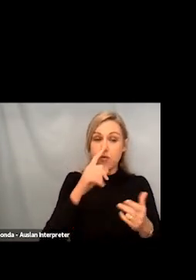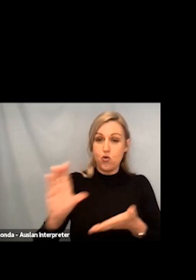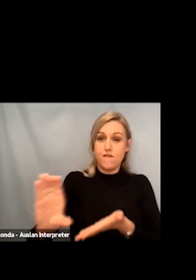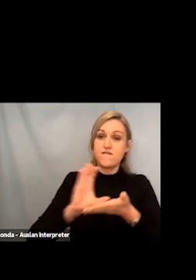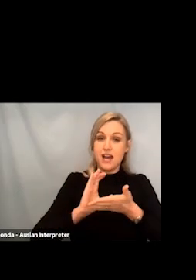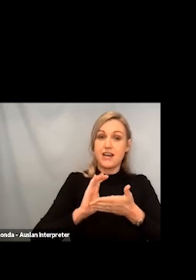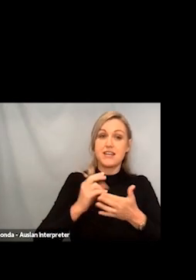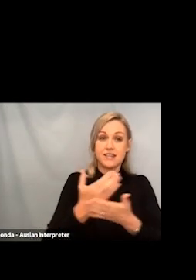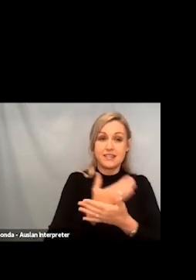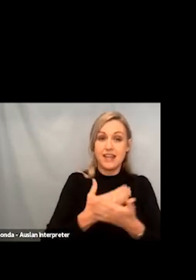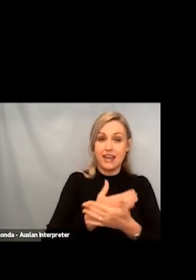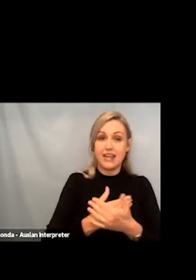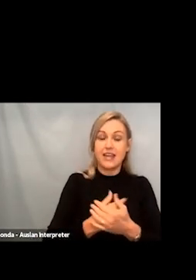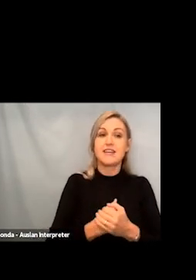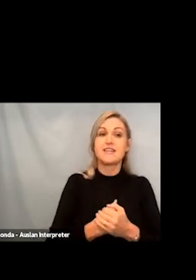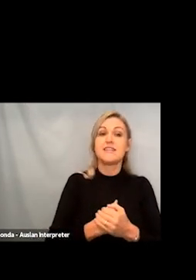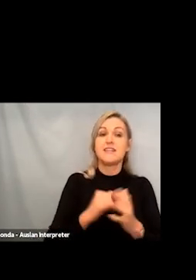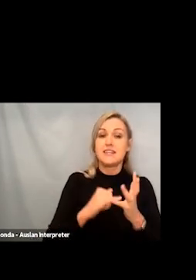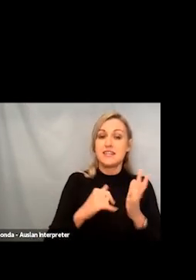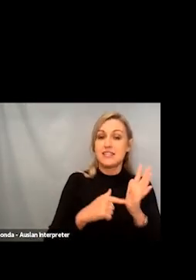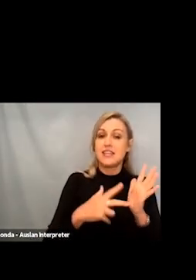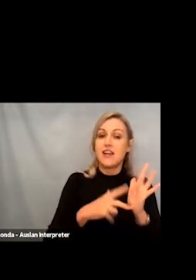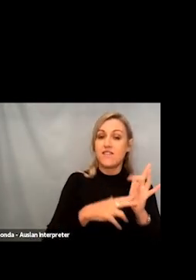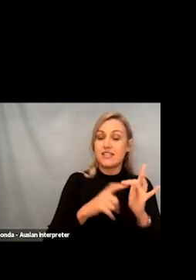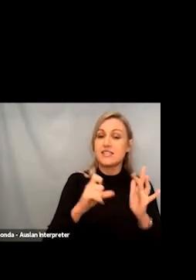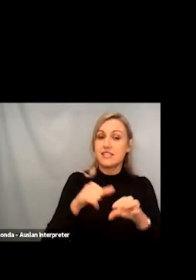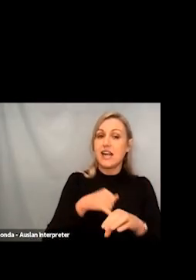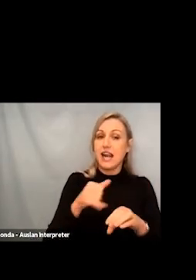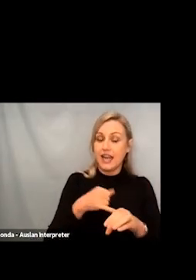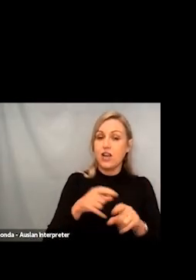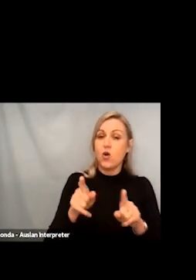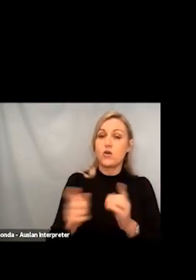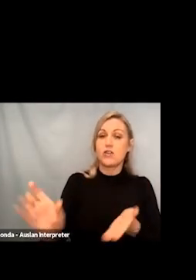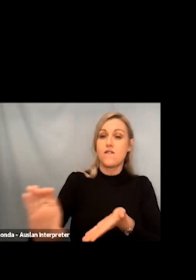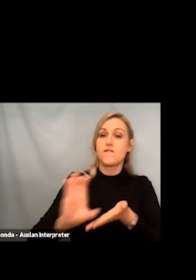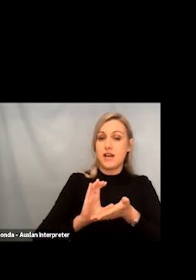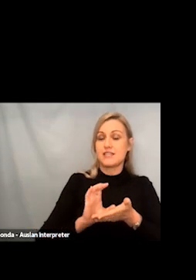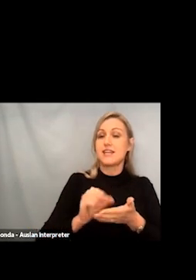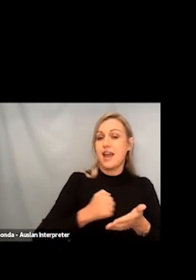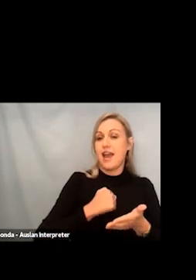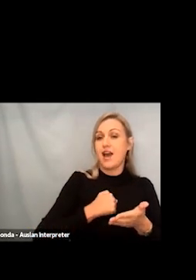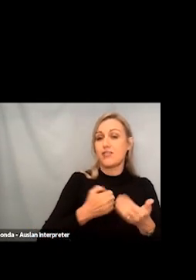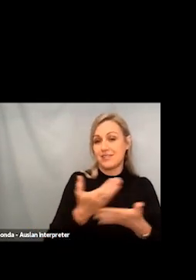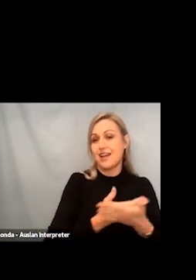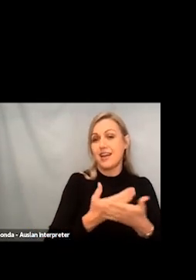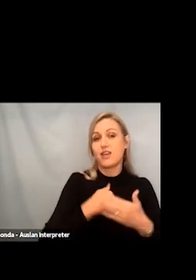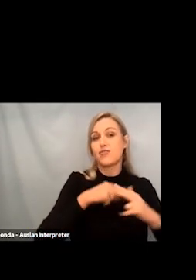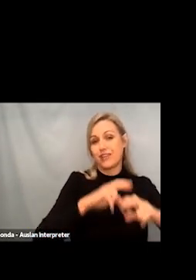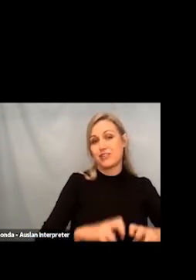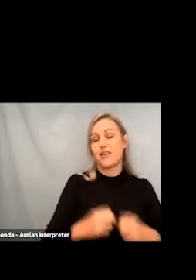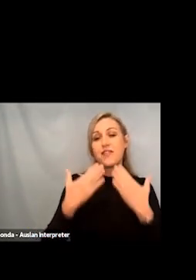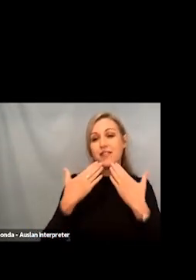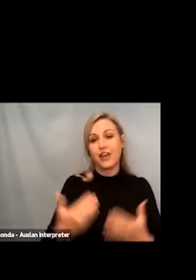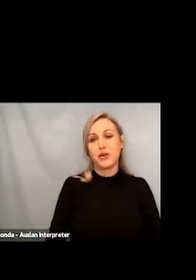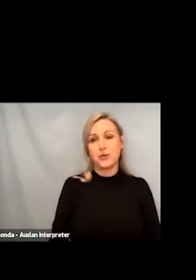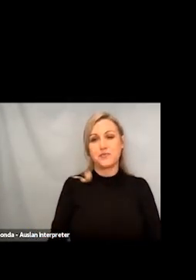been really supportive, and St Vincent's Clinic, who also funded the imaging component of the study as well. So I think